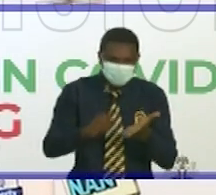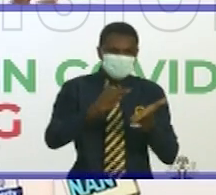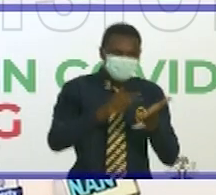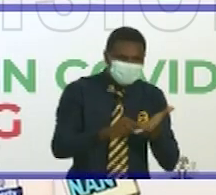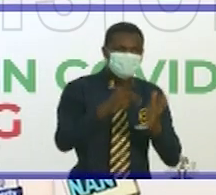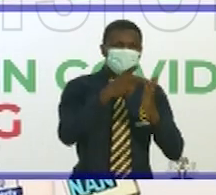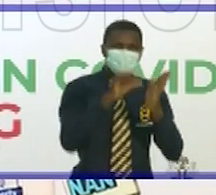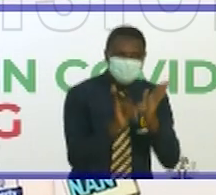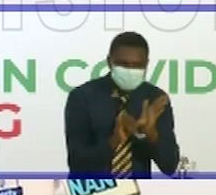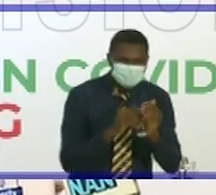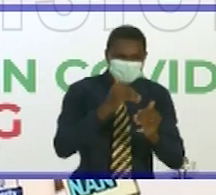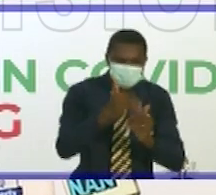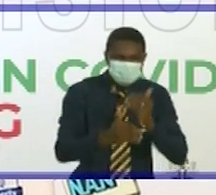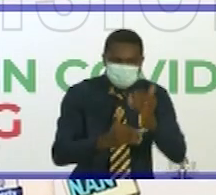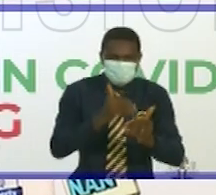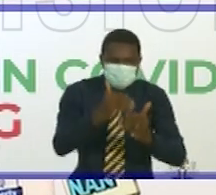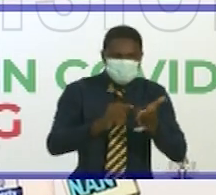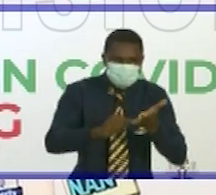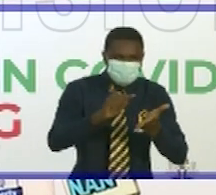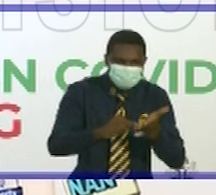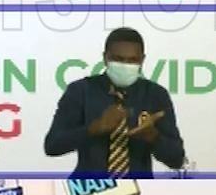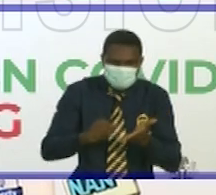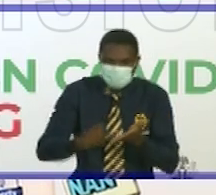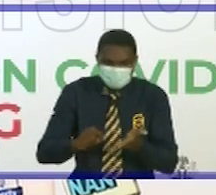a process of validation.